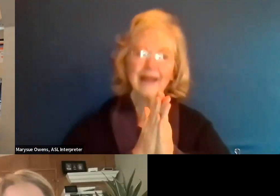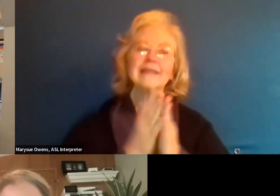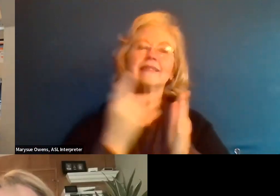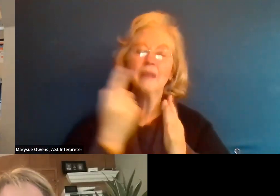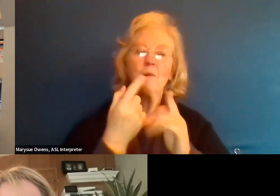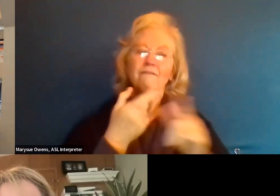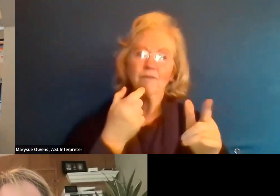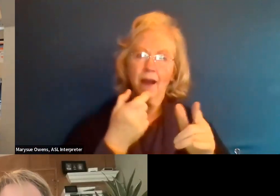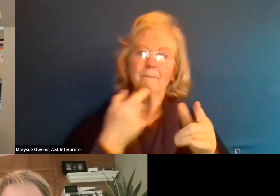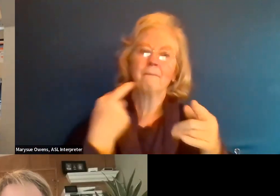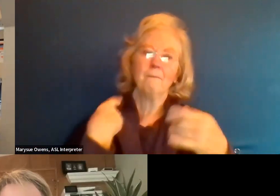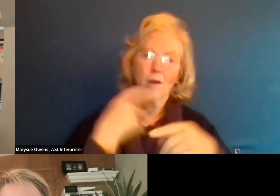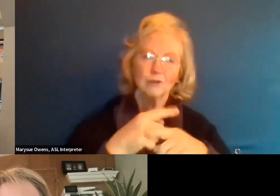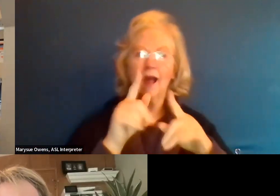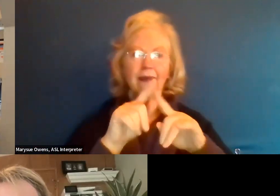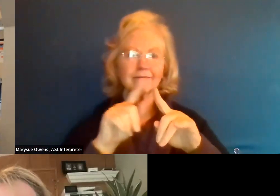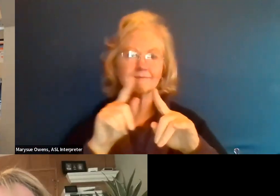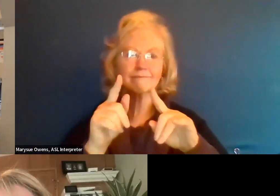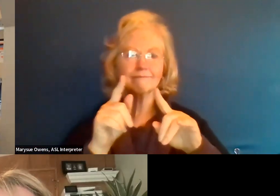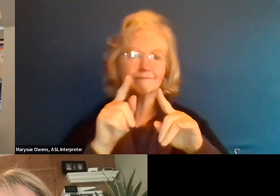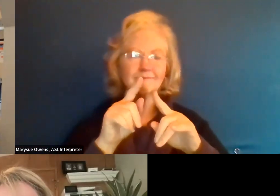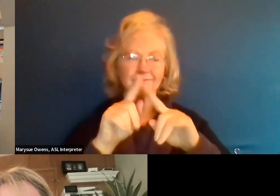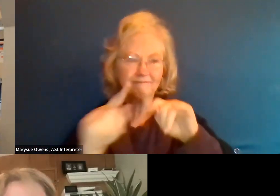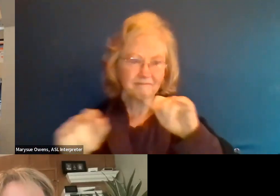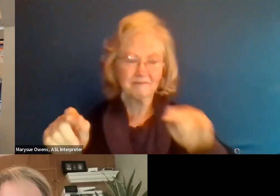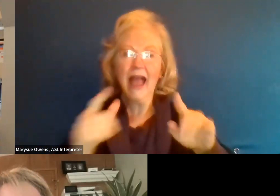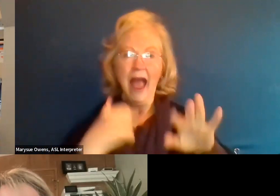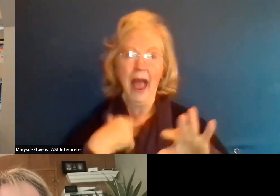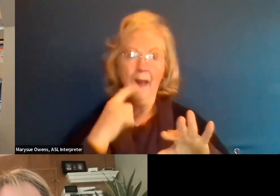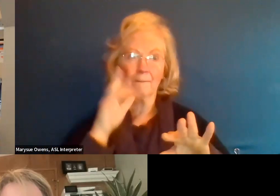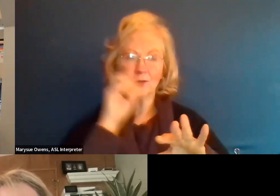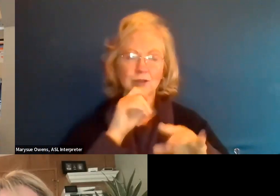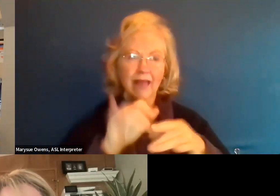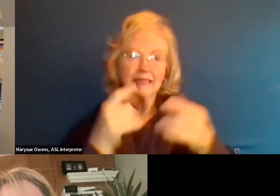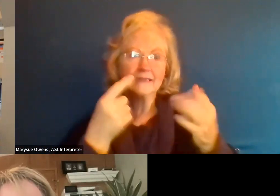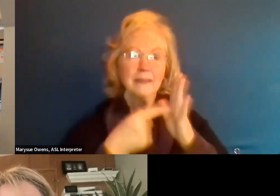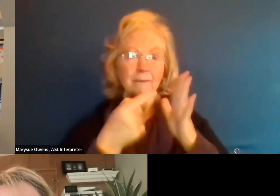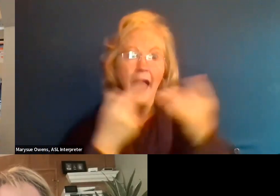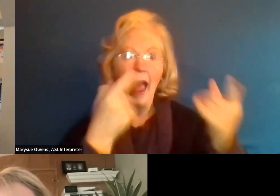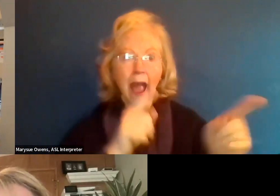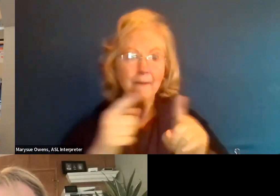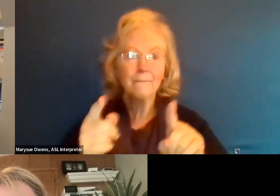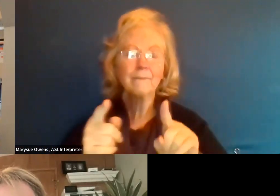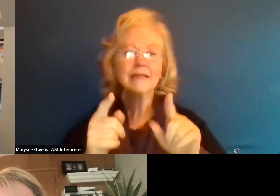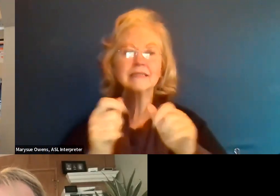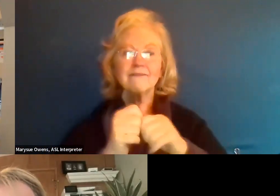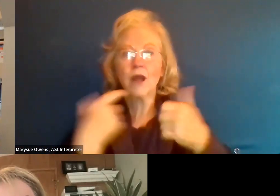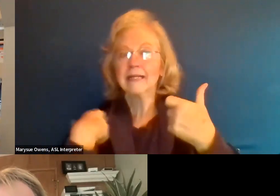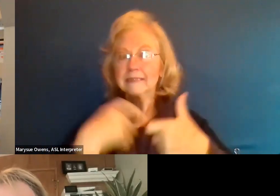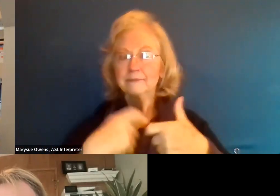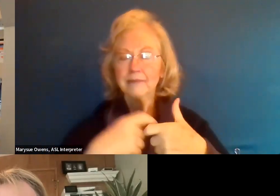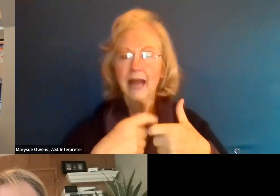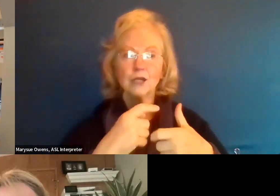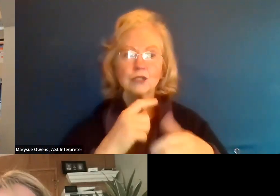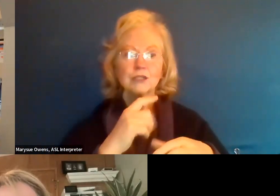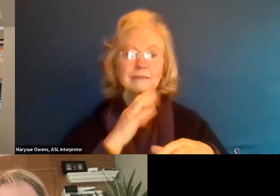Portugal and vice versa. And I imagine this sometimes happens for Spanish speaking